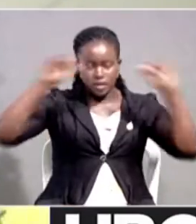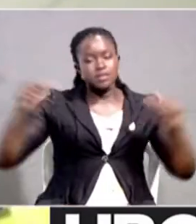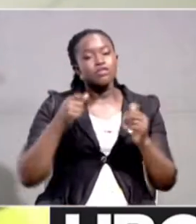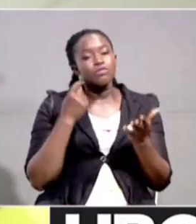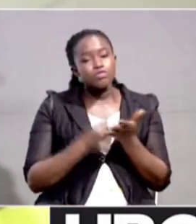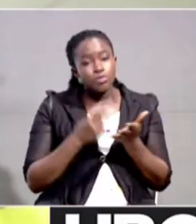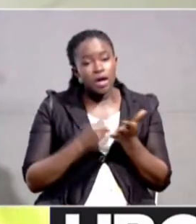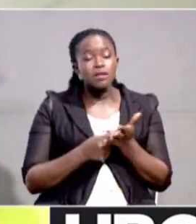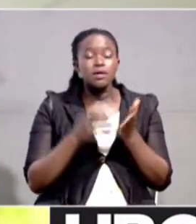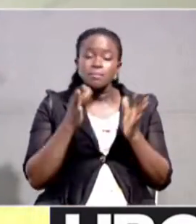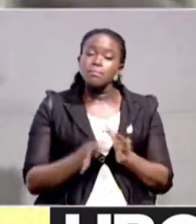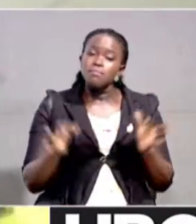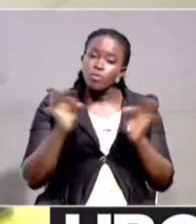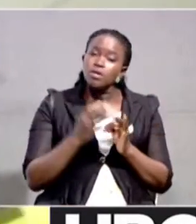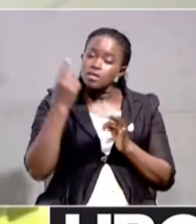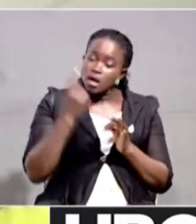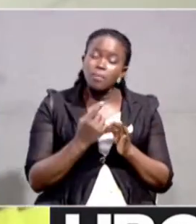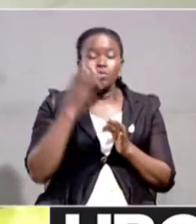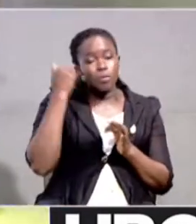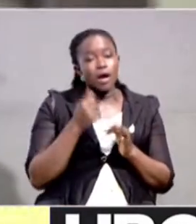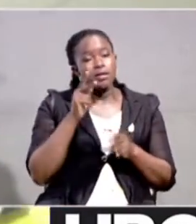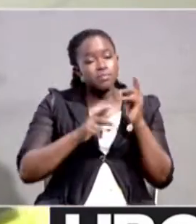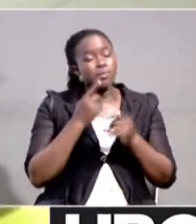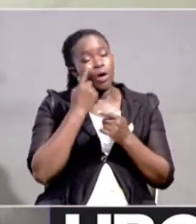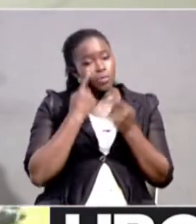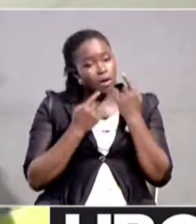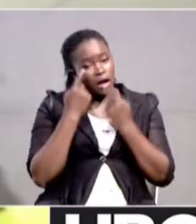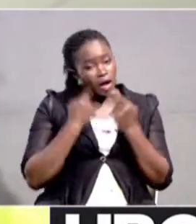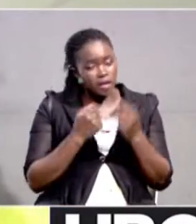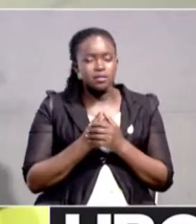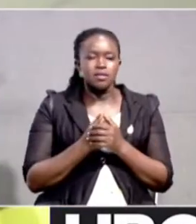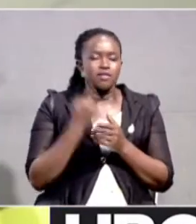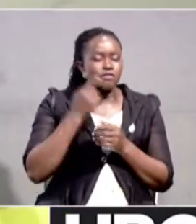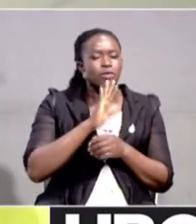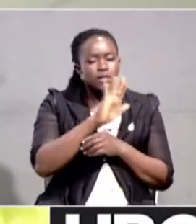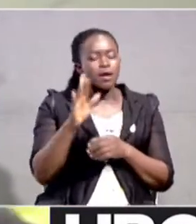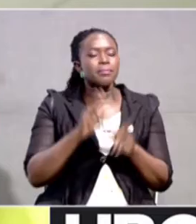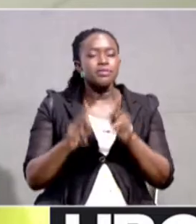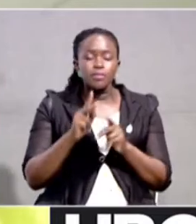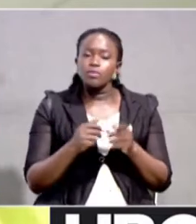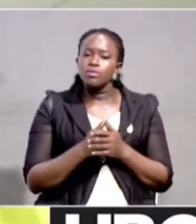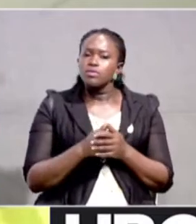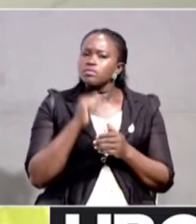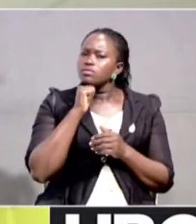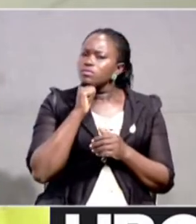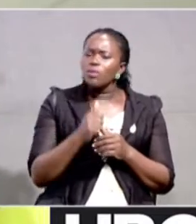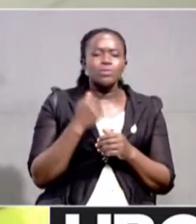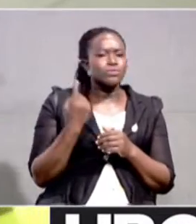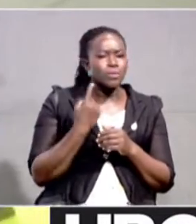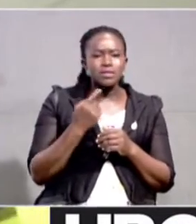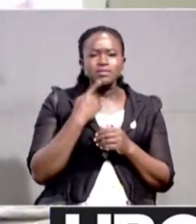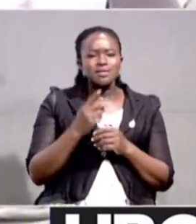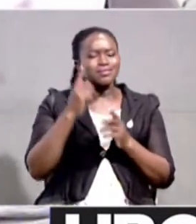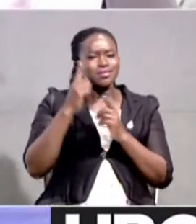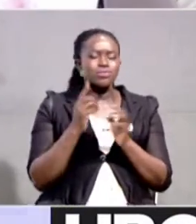gwanga vayo abantu bakaba abantu bakabide abantu babwe tulime